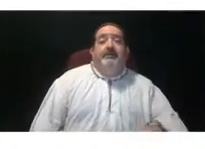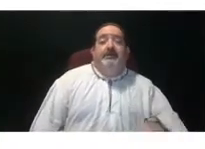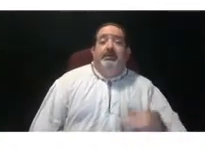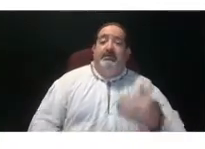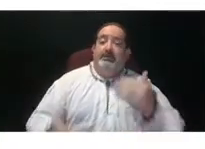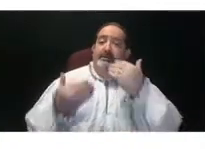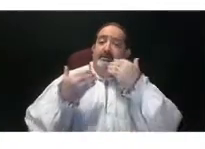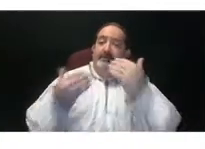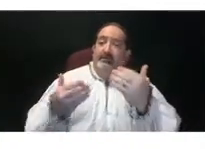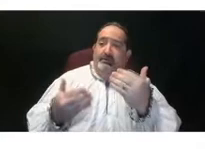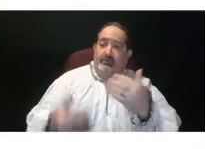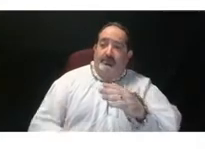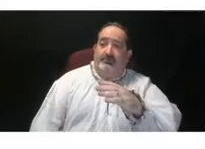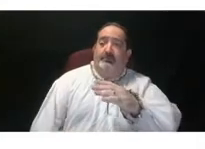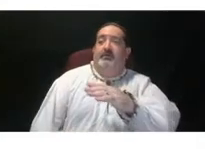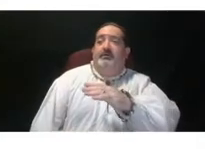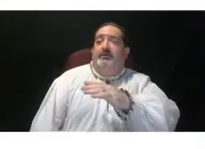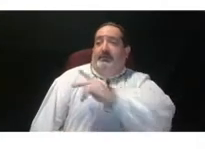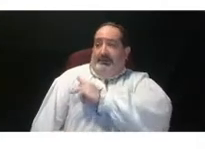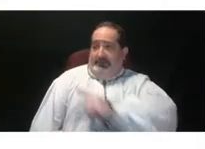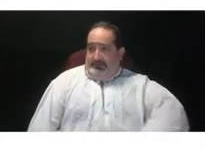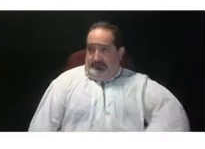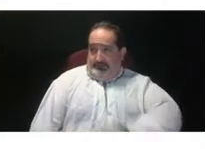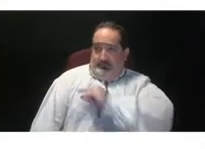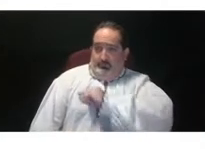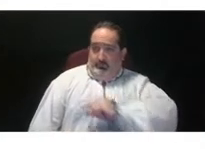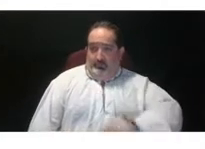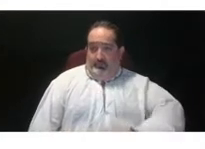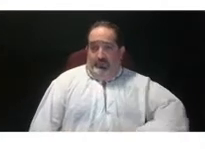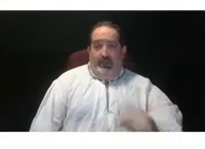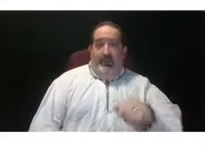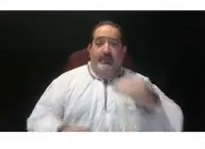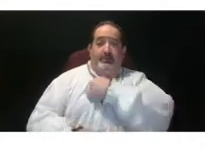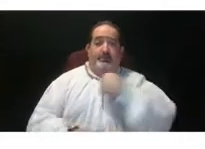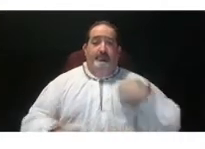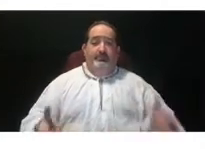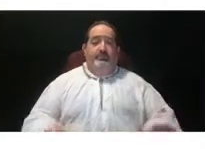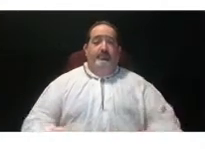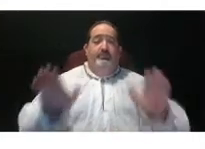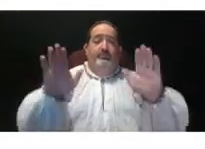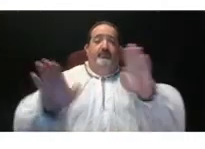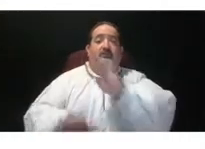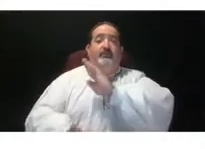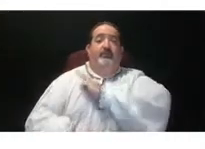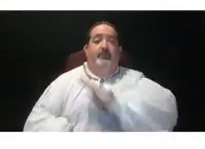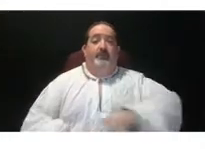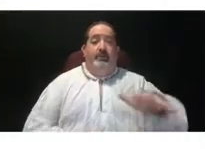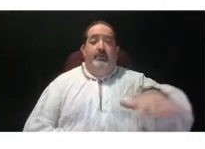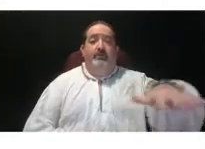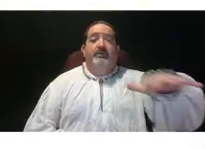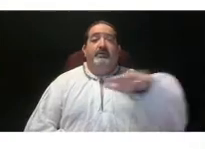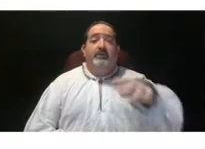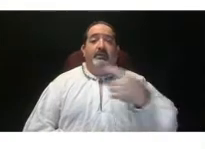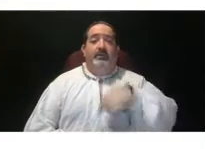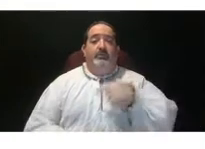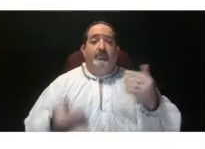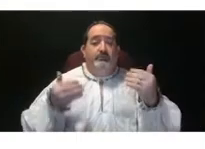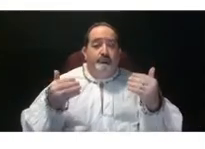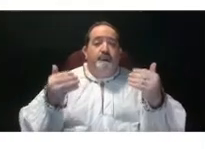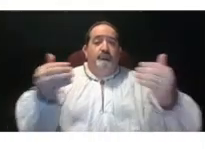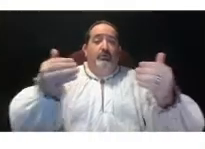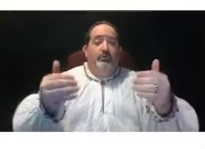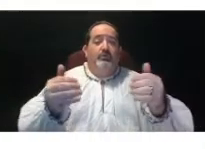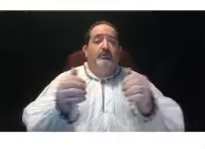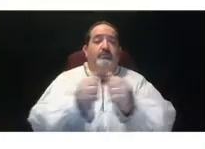Thank you, Your Majesties, and the members of this wondrous barony, as we move ever forward